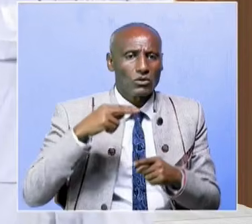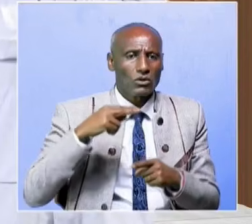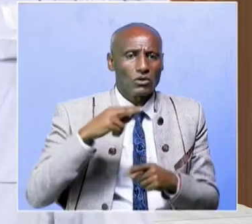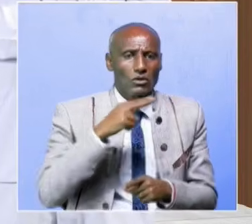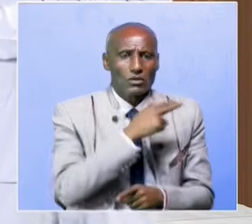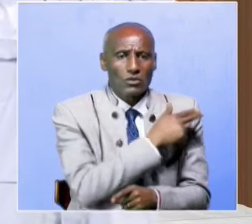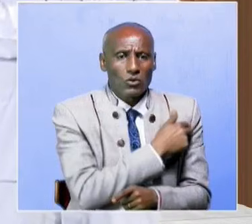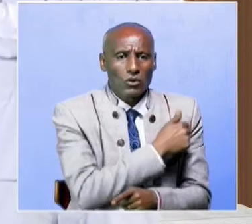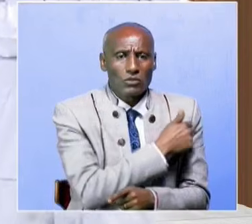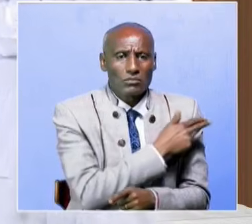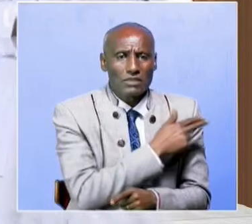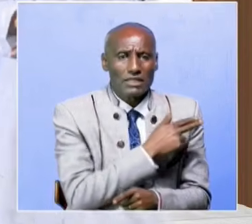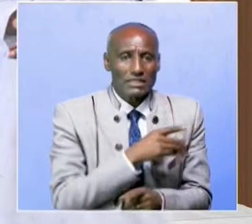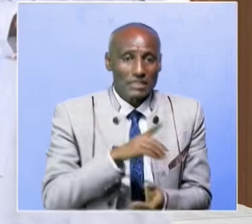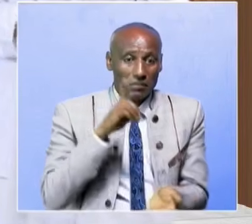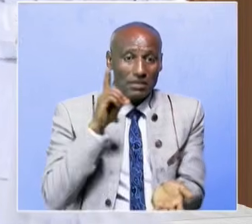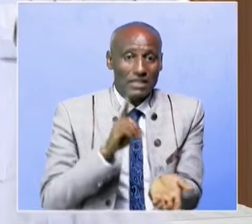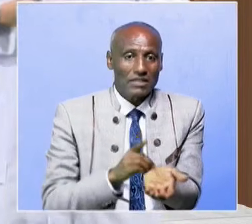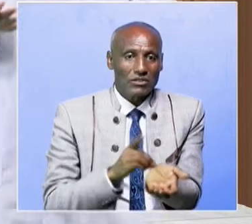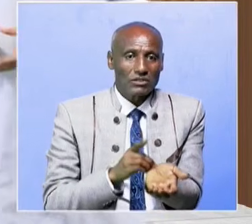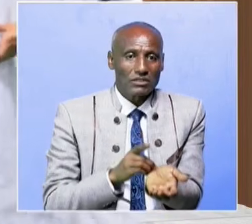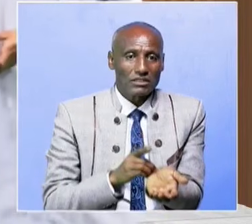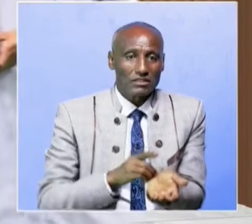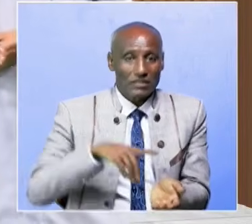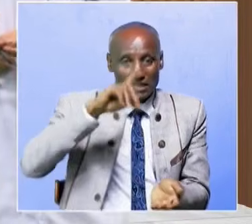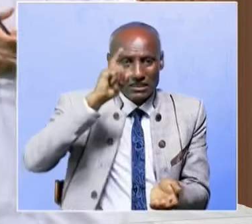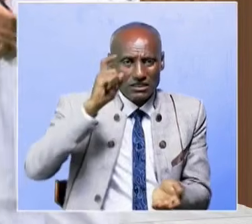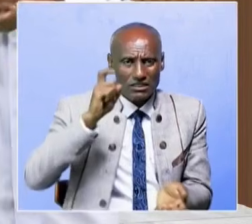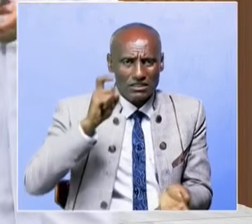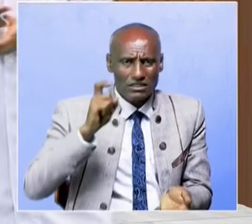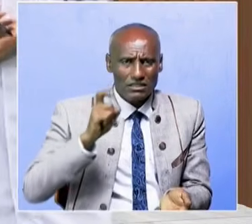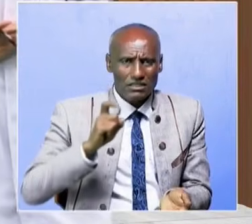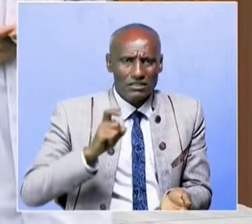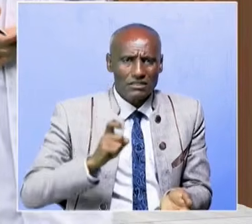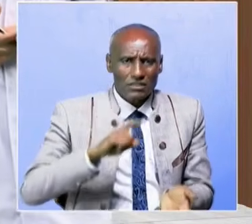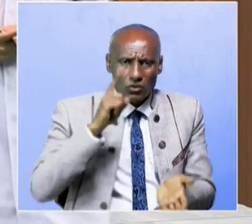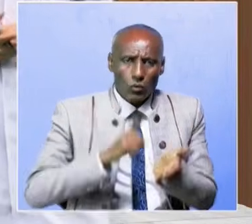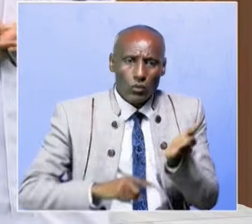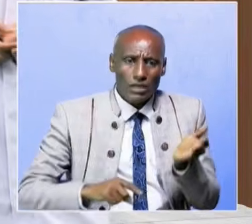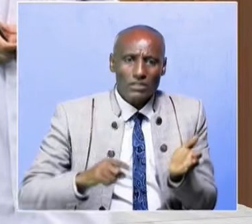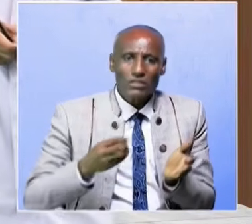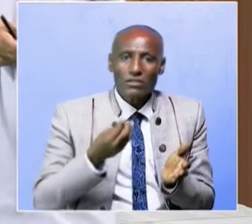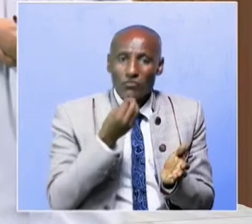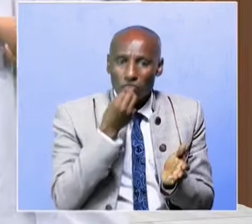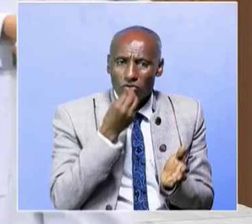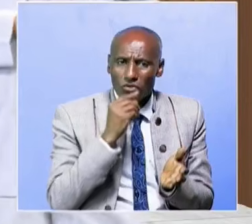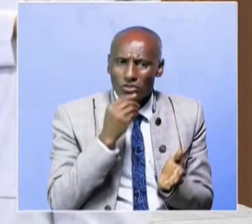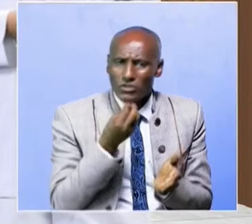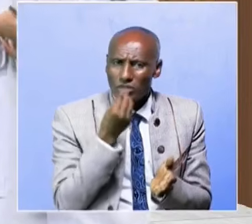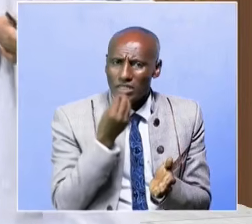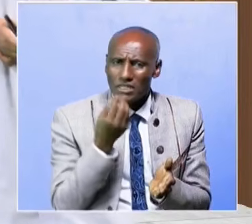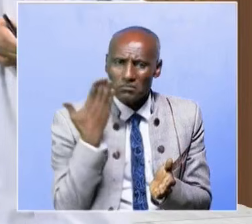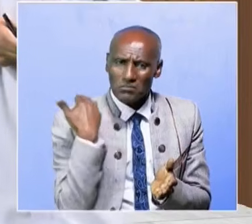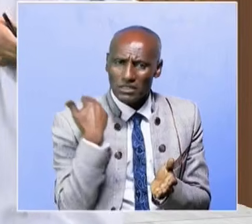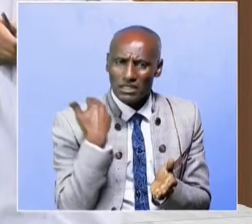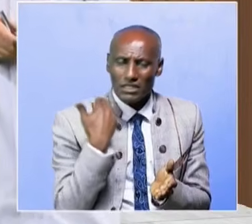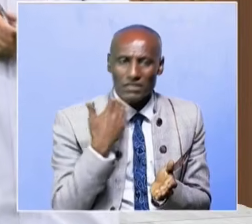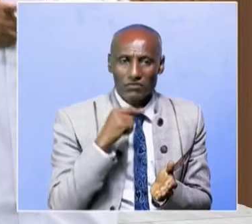checked by the doctor. And if the doctor asks you, what food did you eat earlier? And if